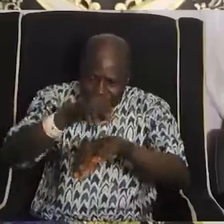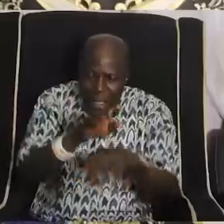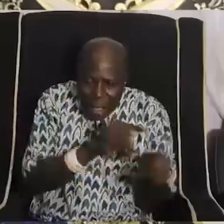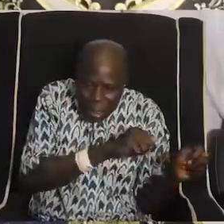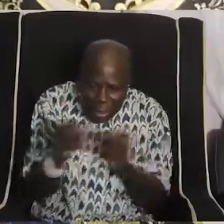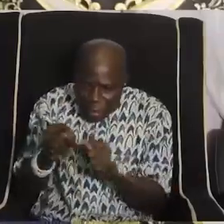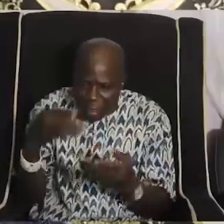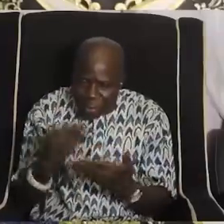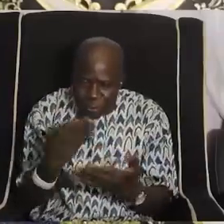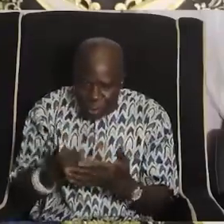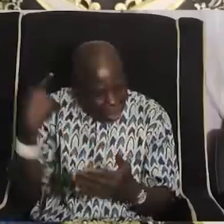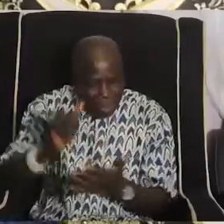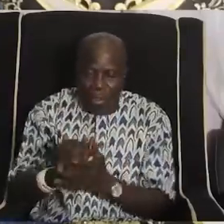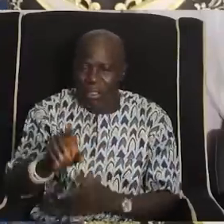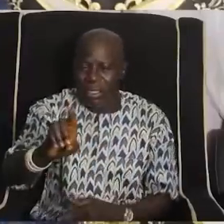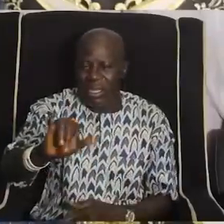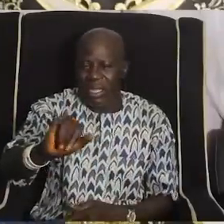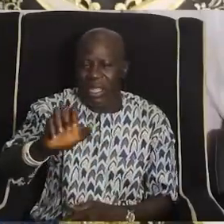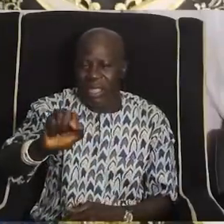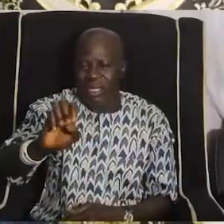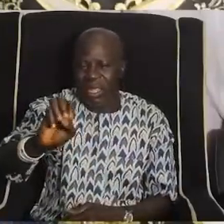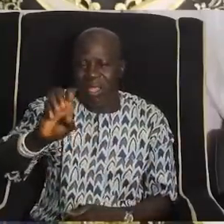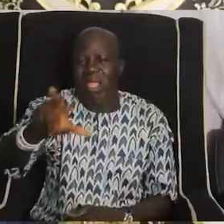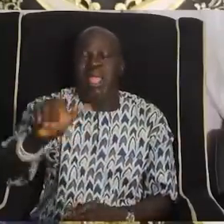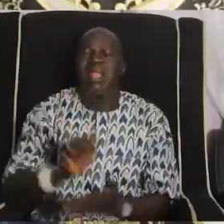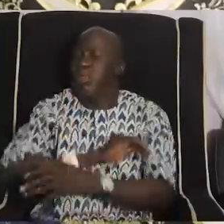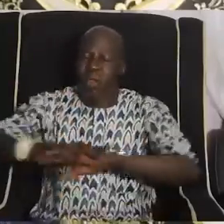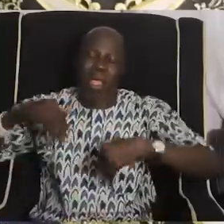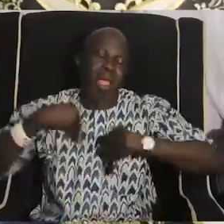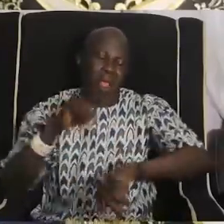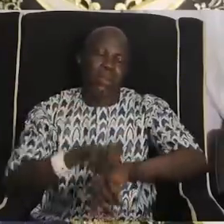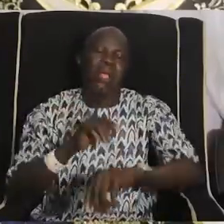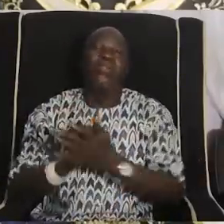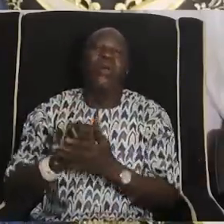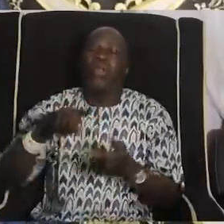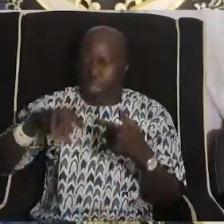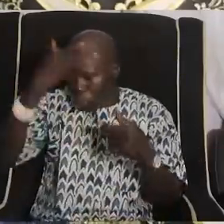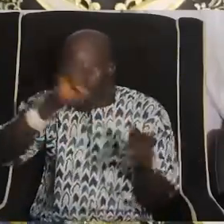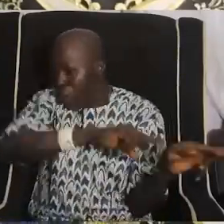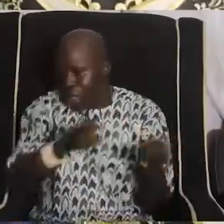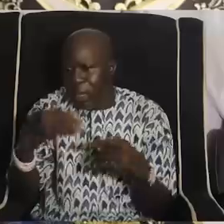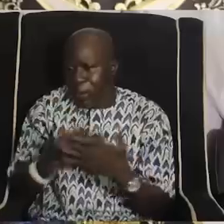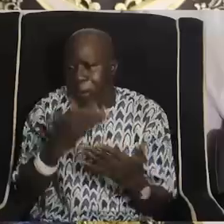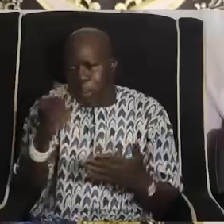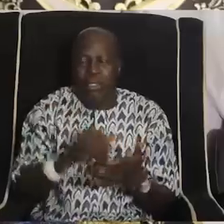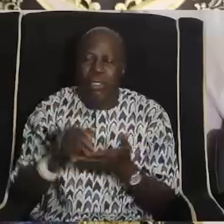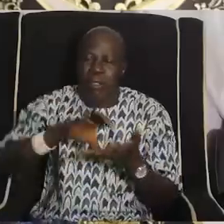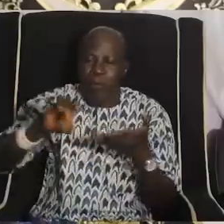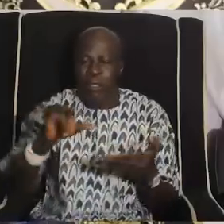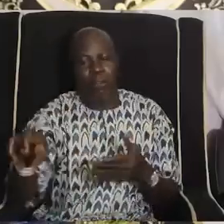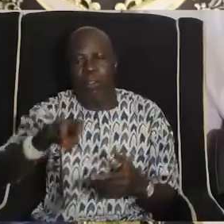it for this. I'll say, Mama, you don't need to pray so much. You have bought visa for your